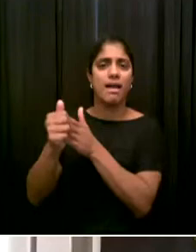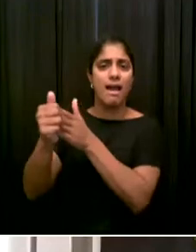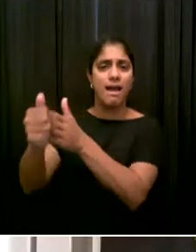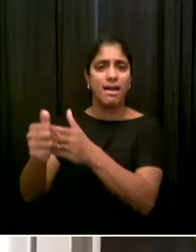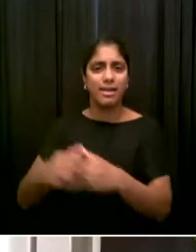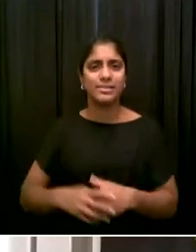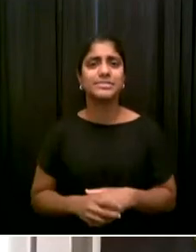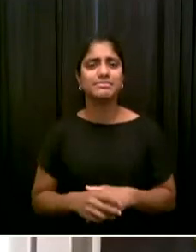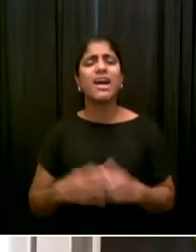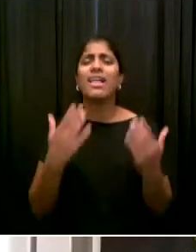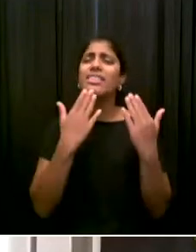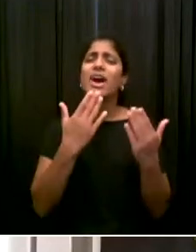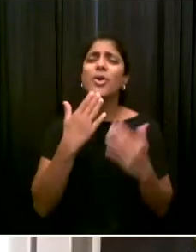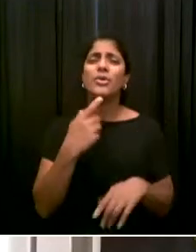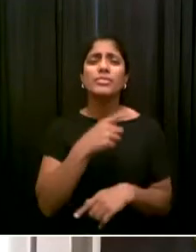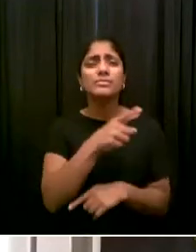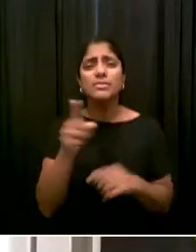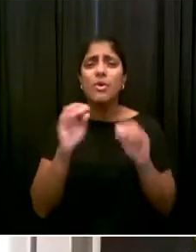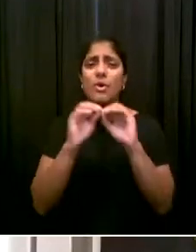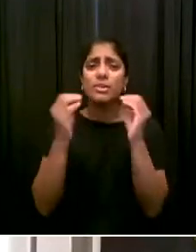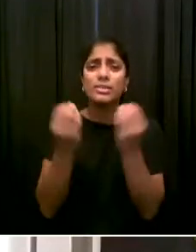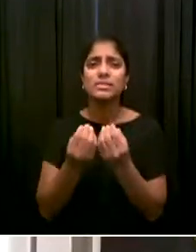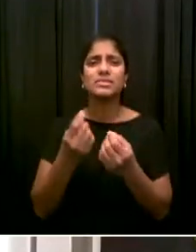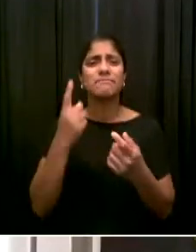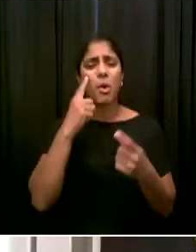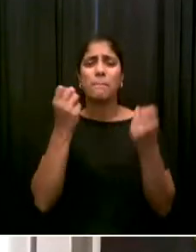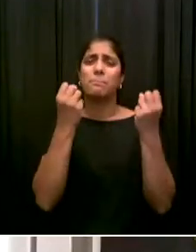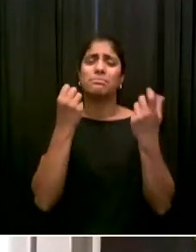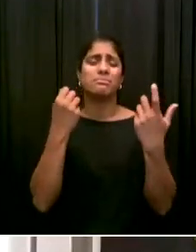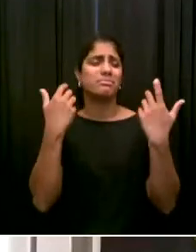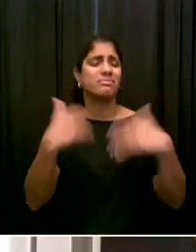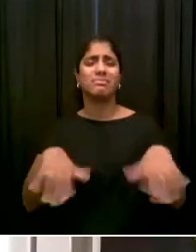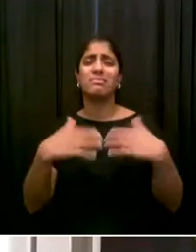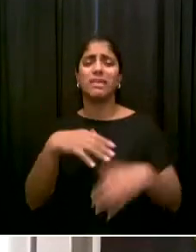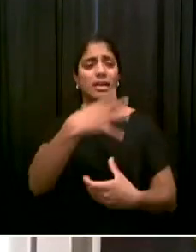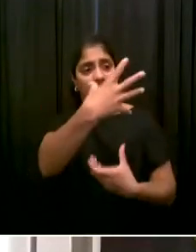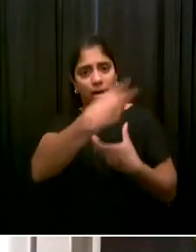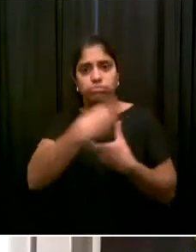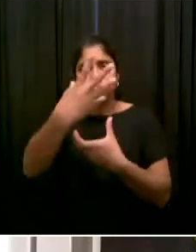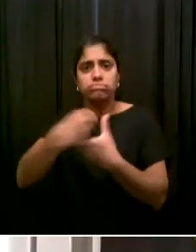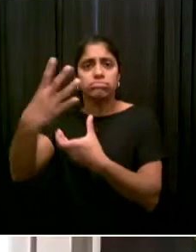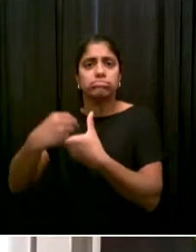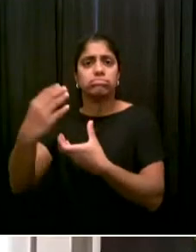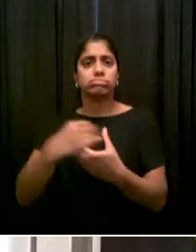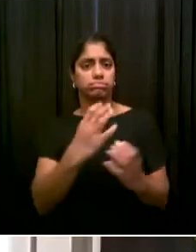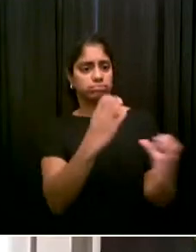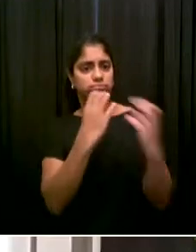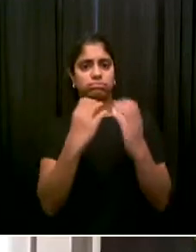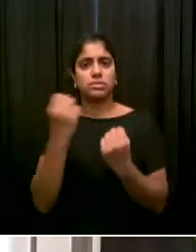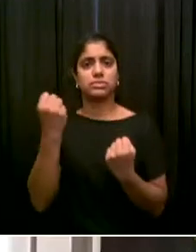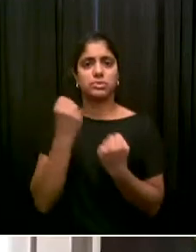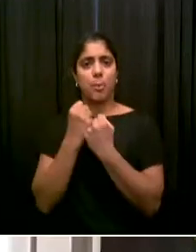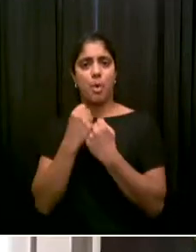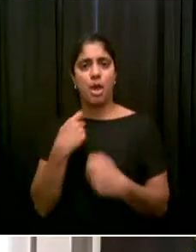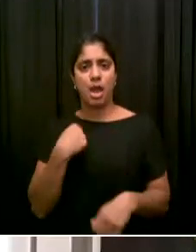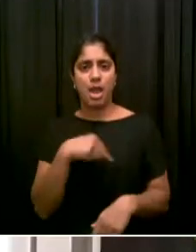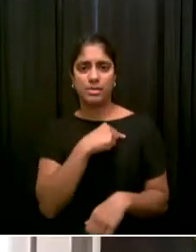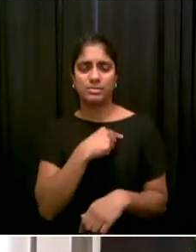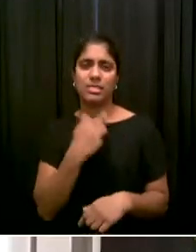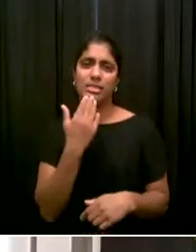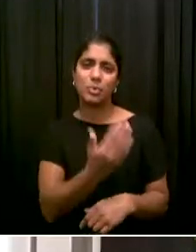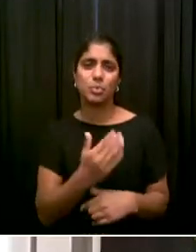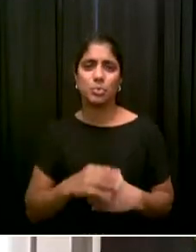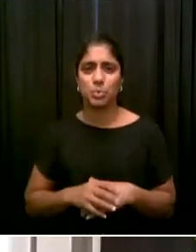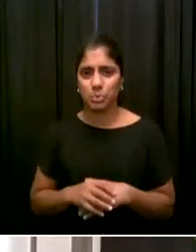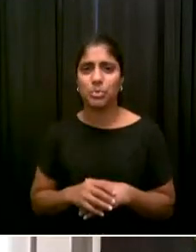in our district every single day. This is going to be transformative, not just for the summer season, but also all year round.